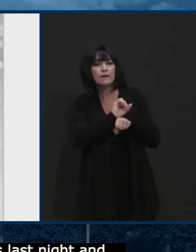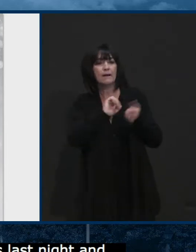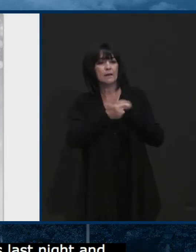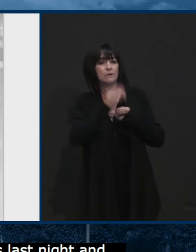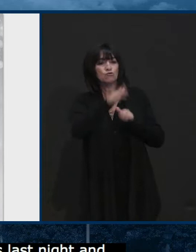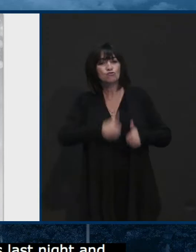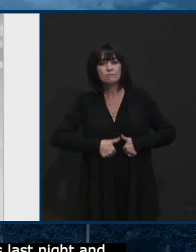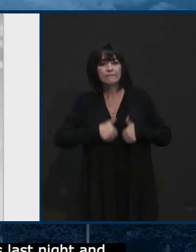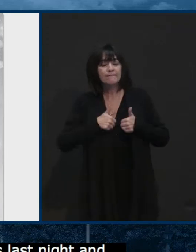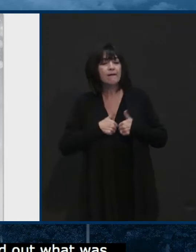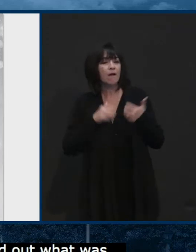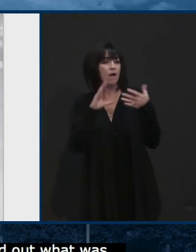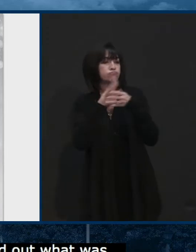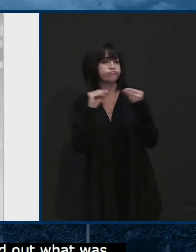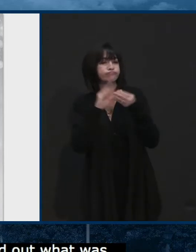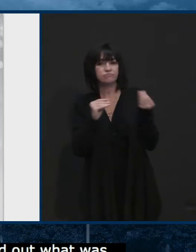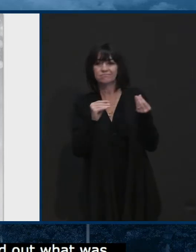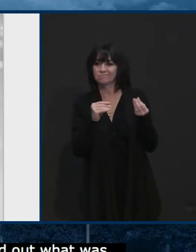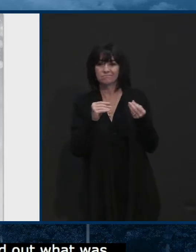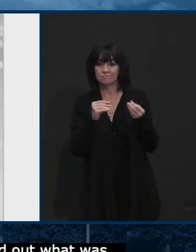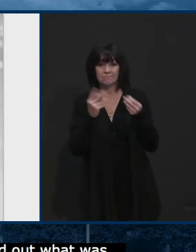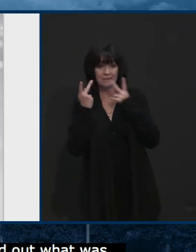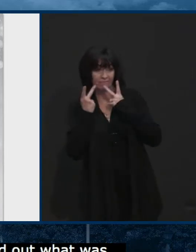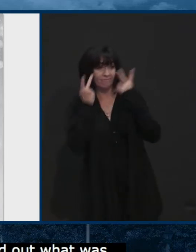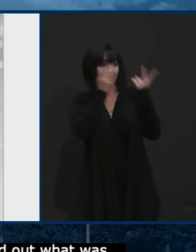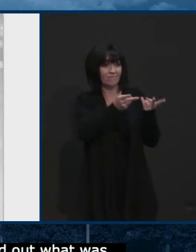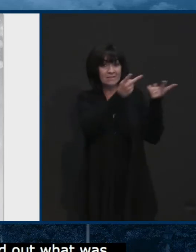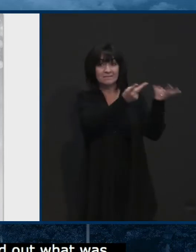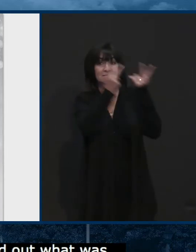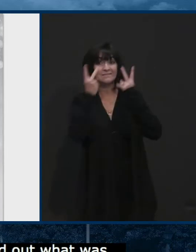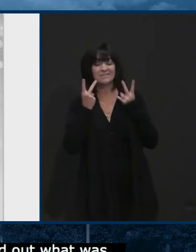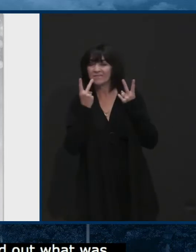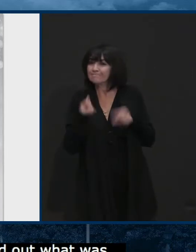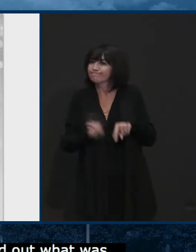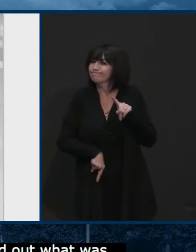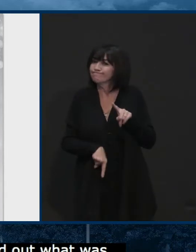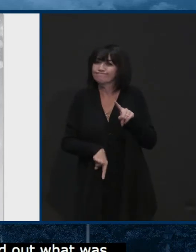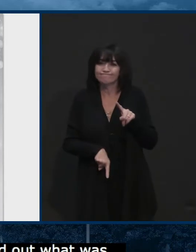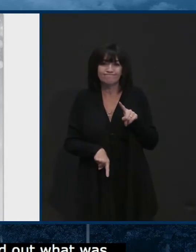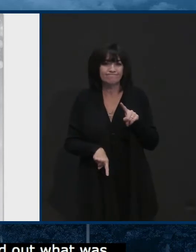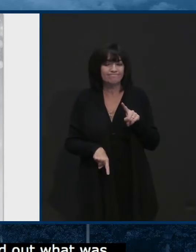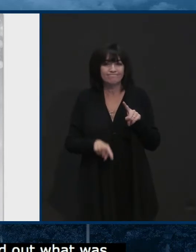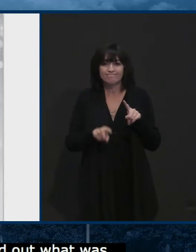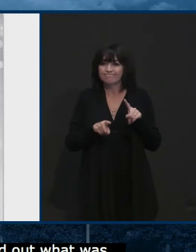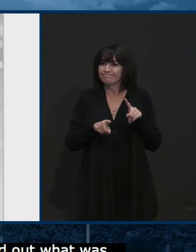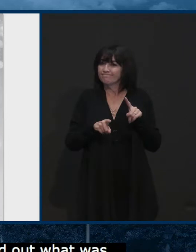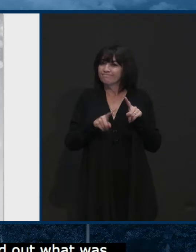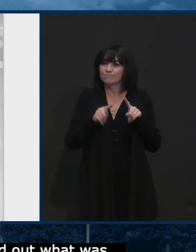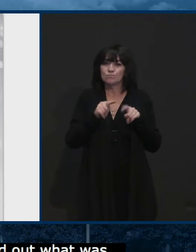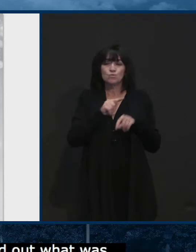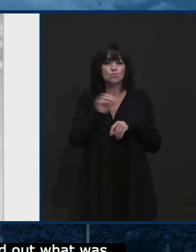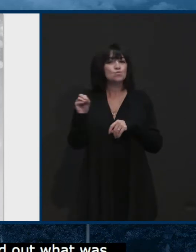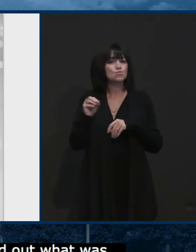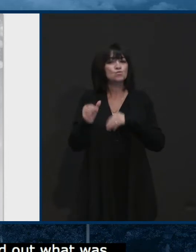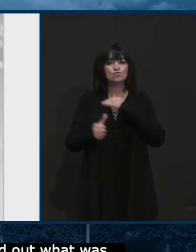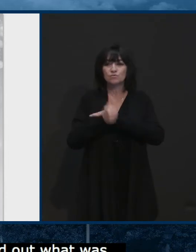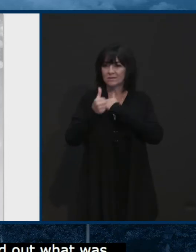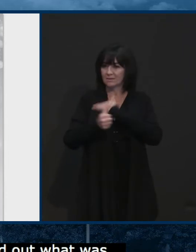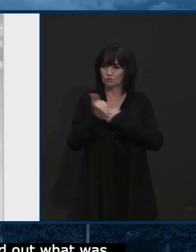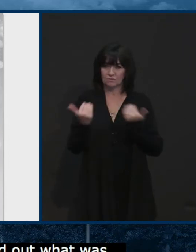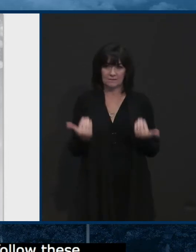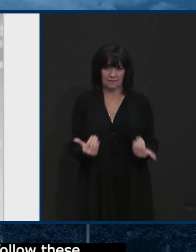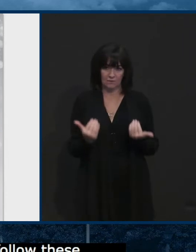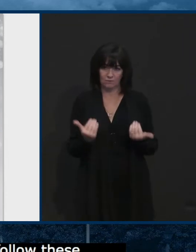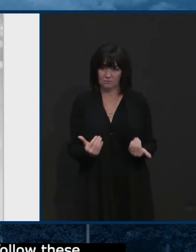and that's important for all of us. And so just follow these instructions so that we can